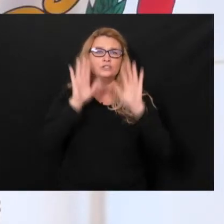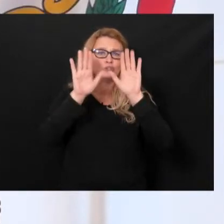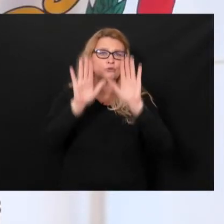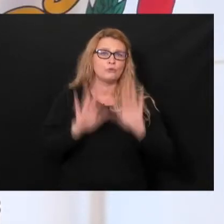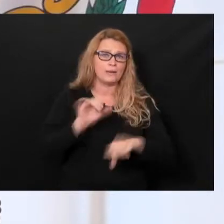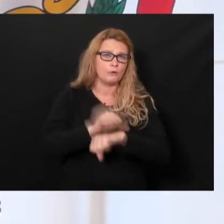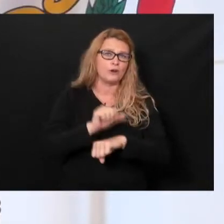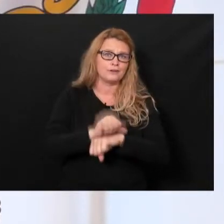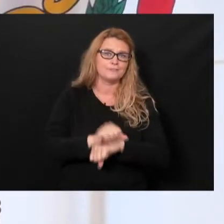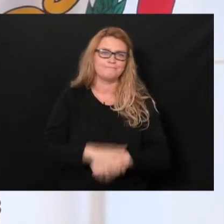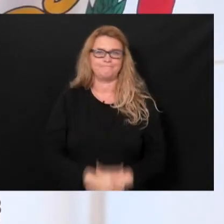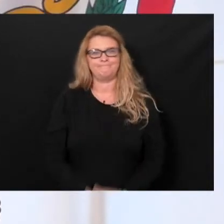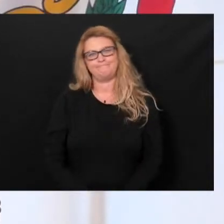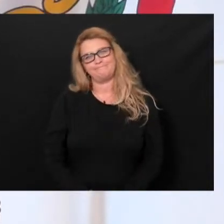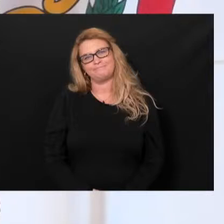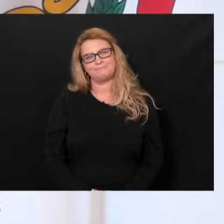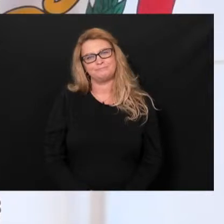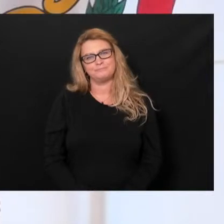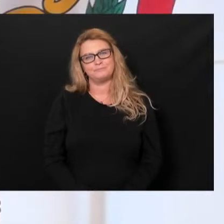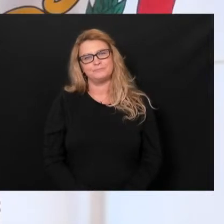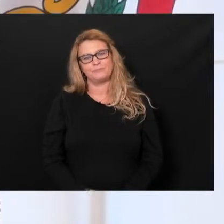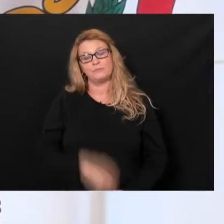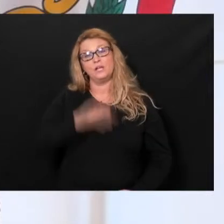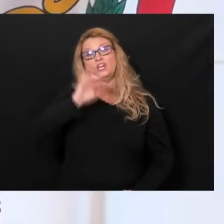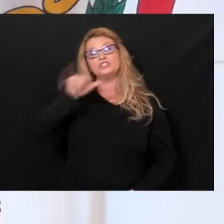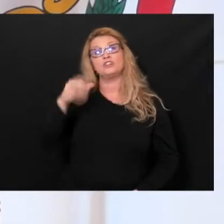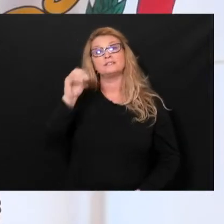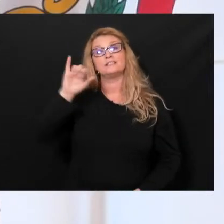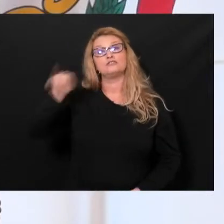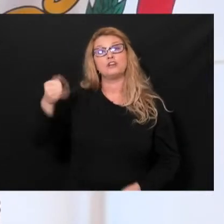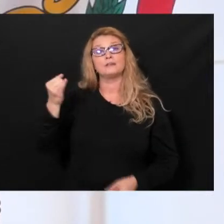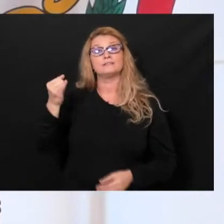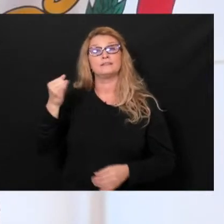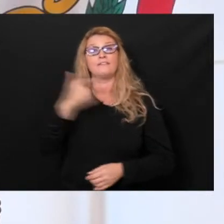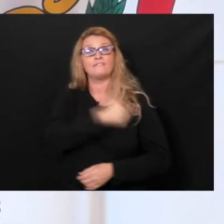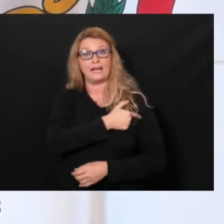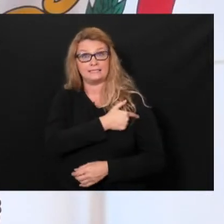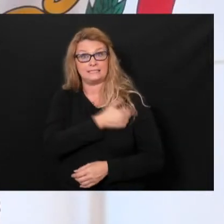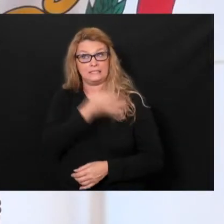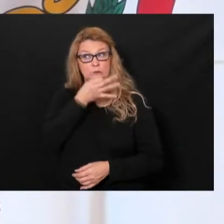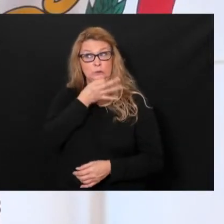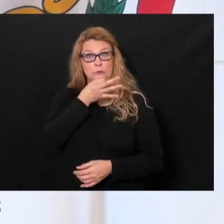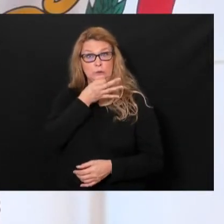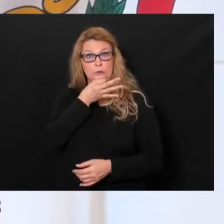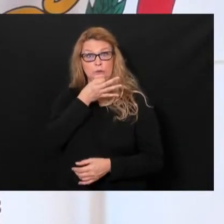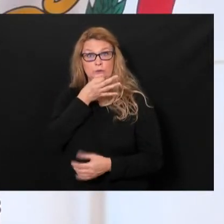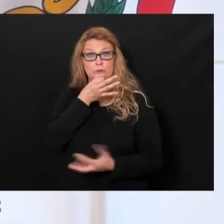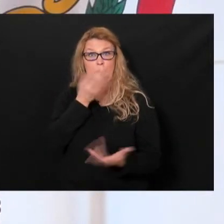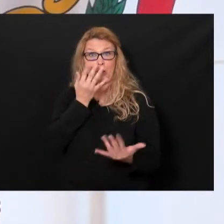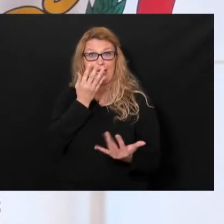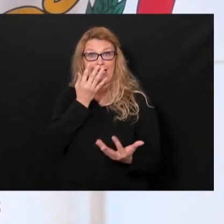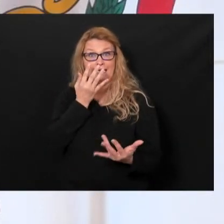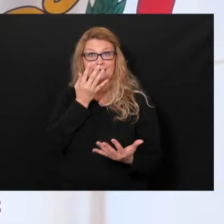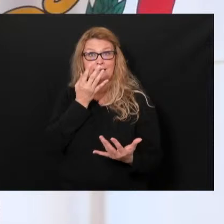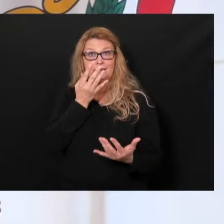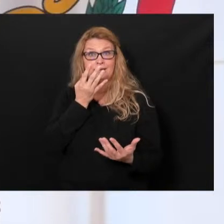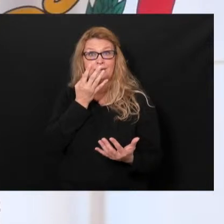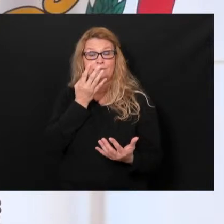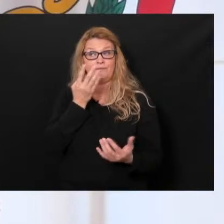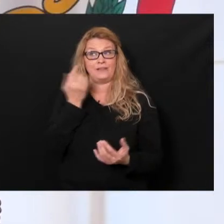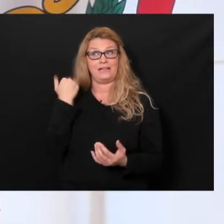work. The Johnson & Johnson vaccine is right around the corner from us. On